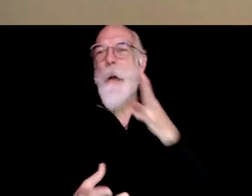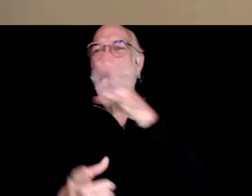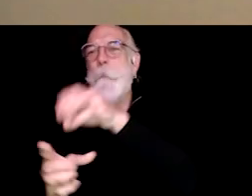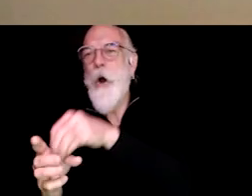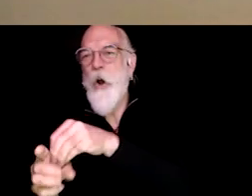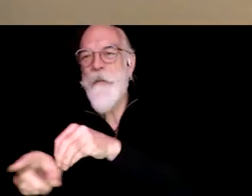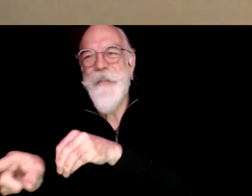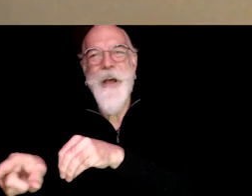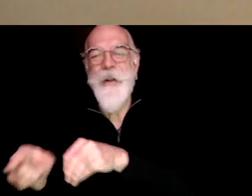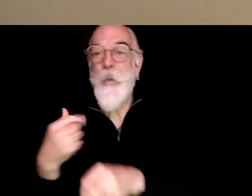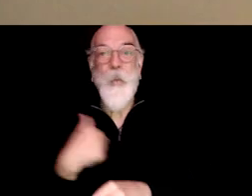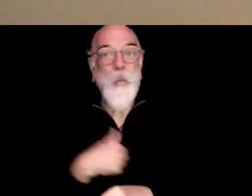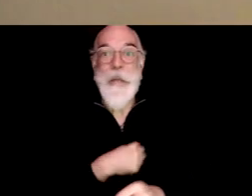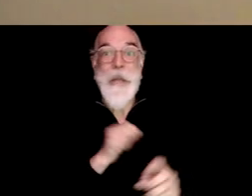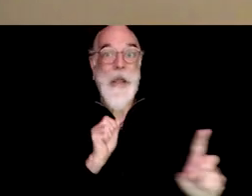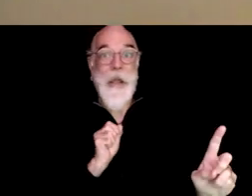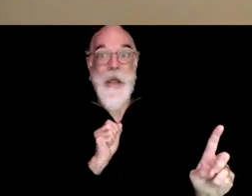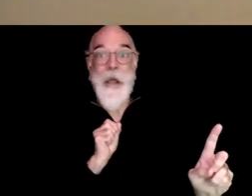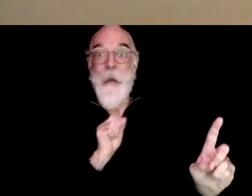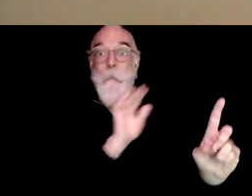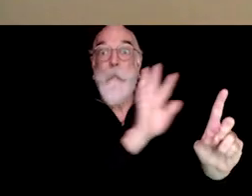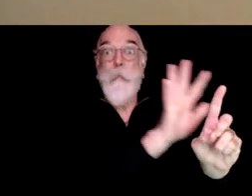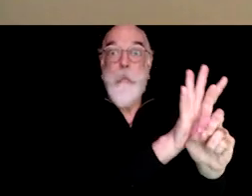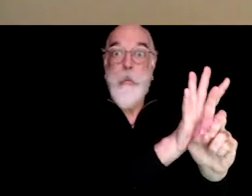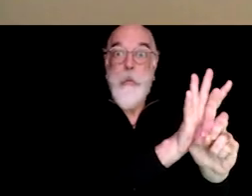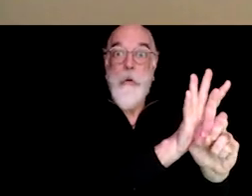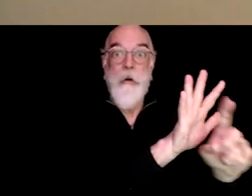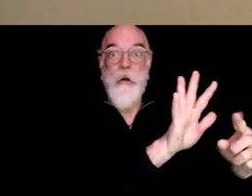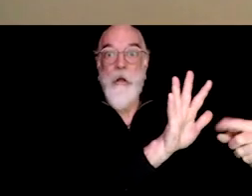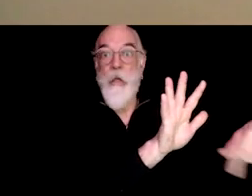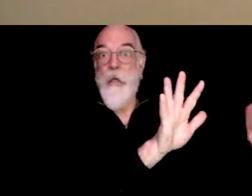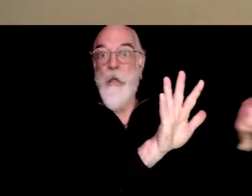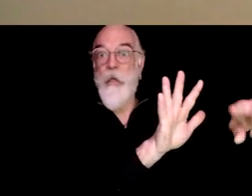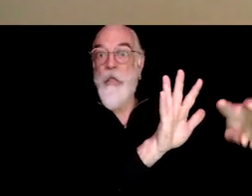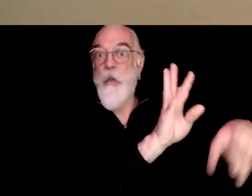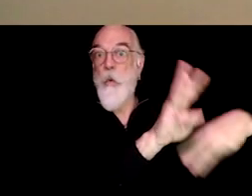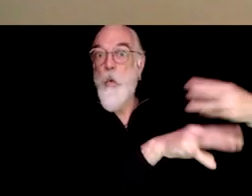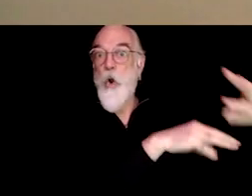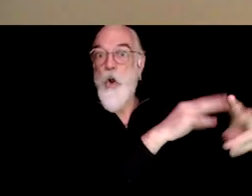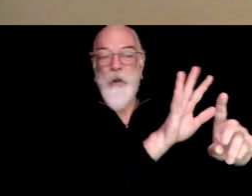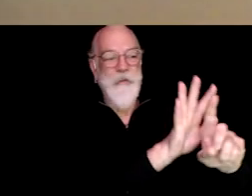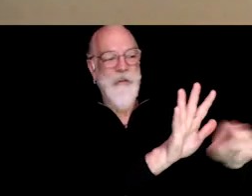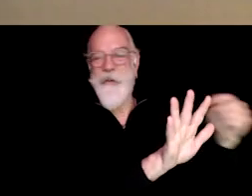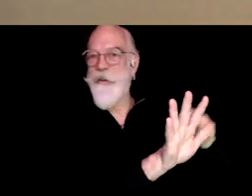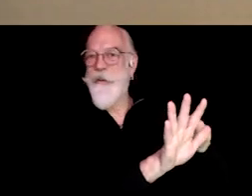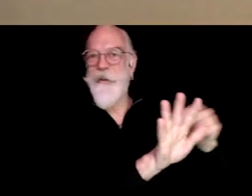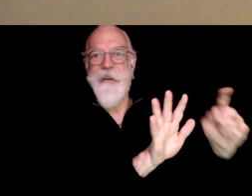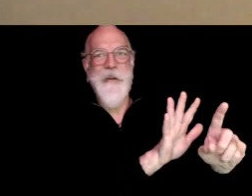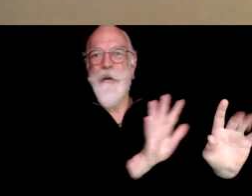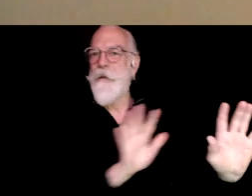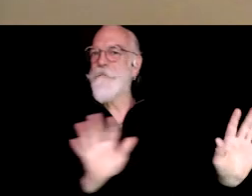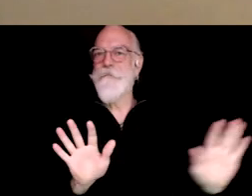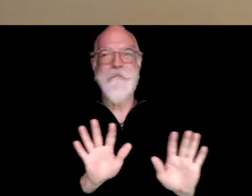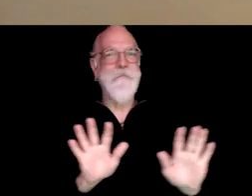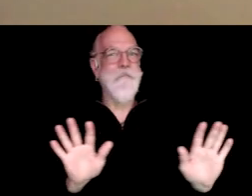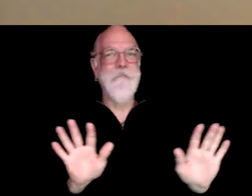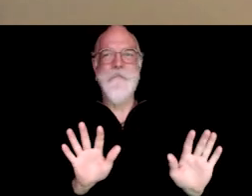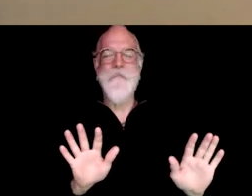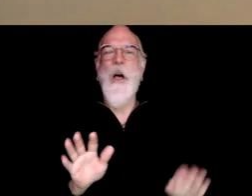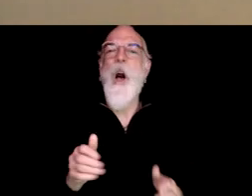can't project ourselves onto the world. One of the things I found with too many